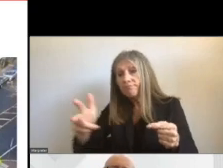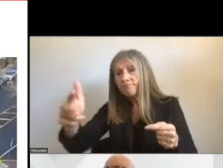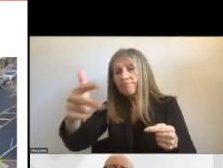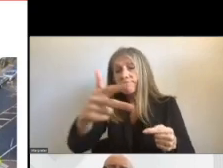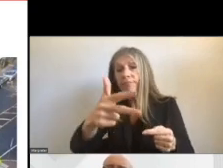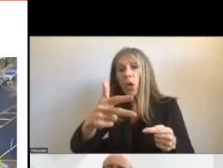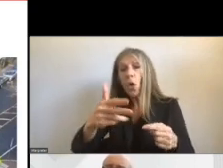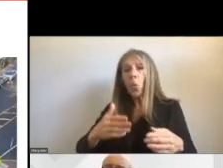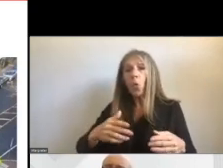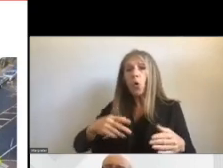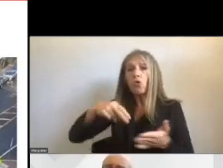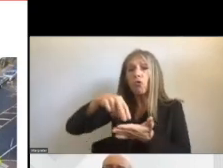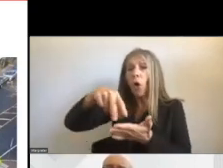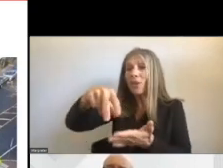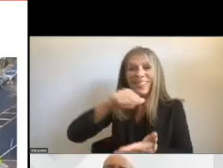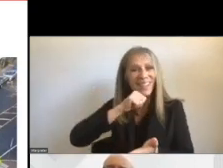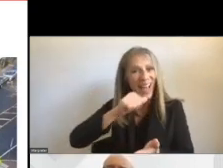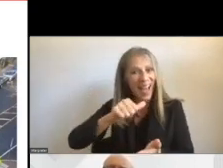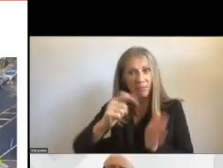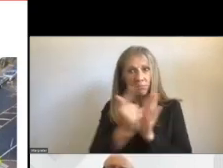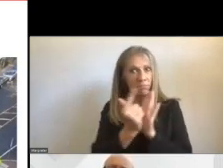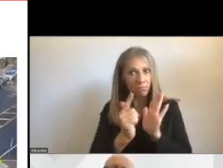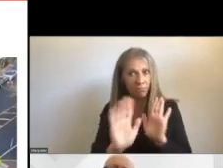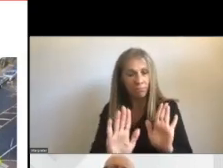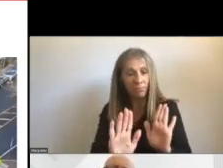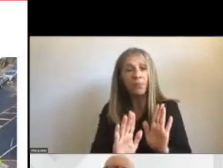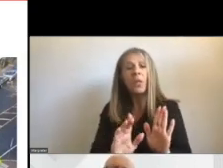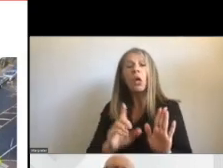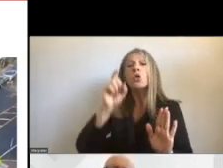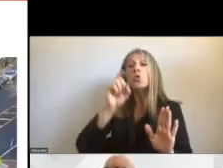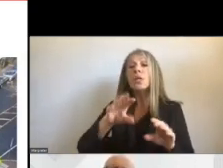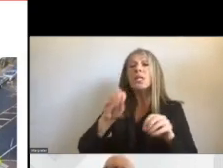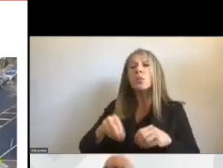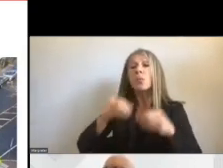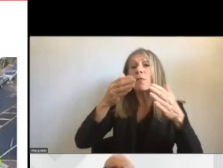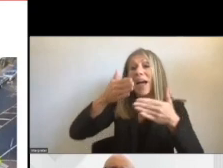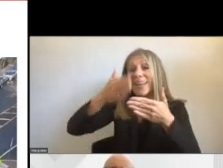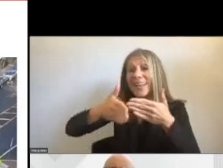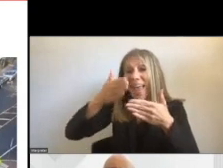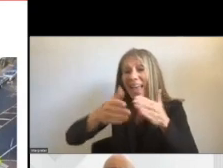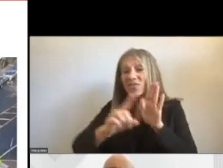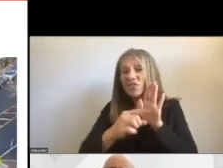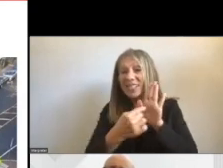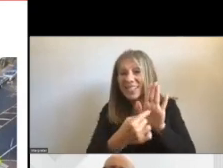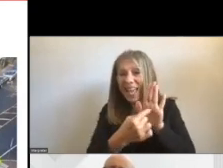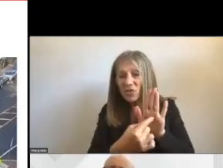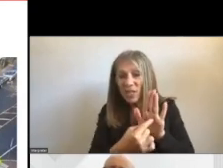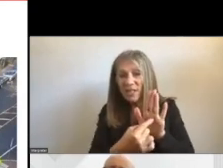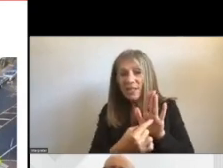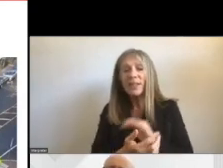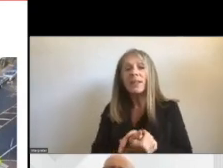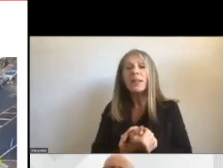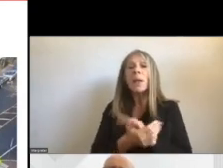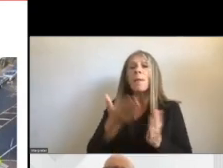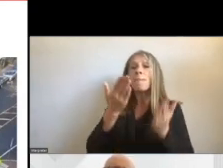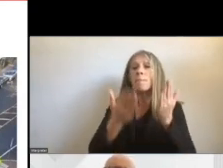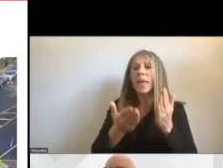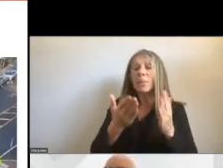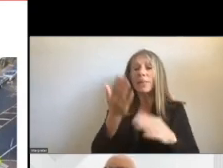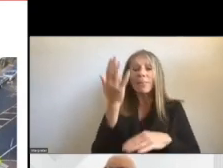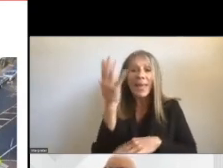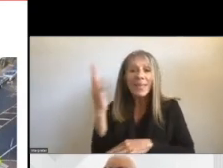warning surface. Remember that in the final rule, pedestrian refuge island is defined as an area 72 inches